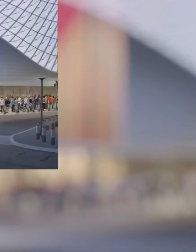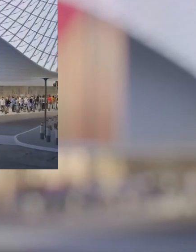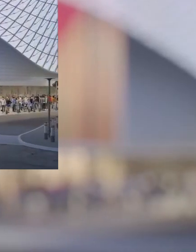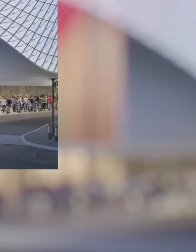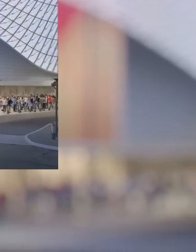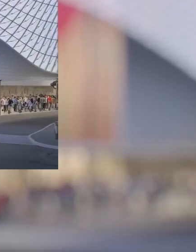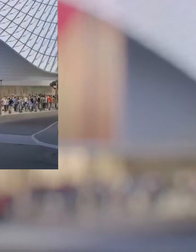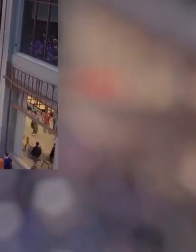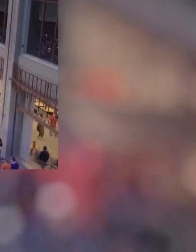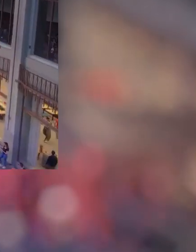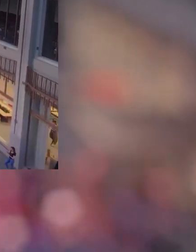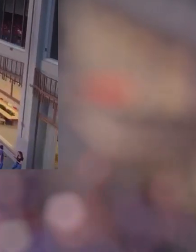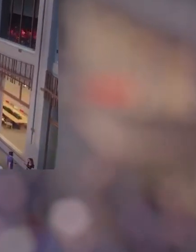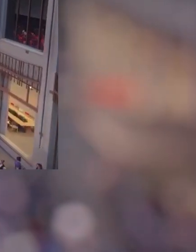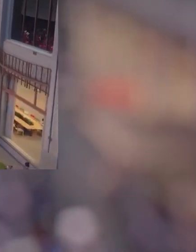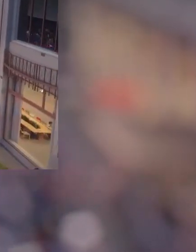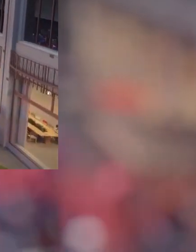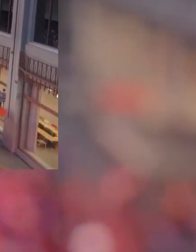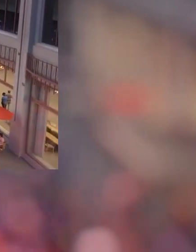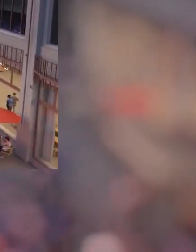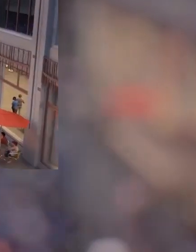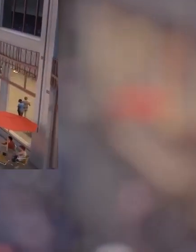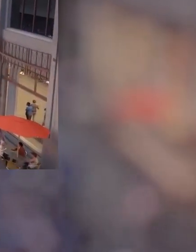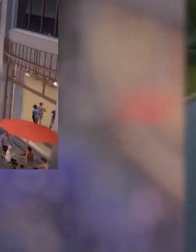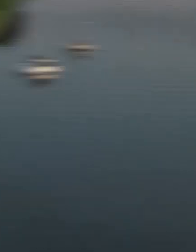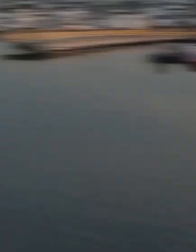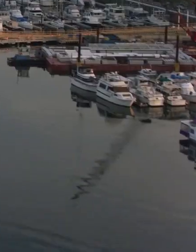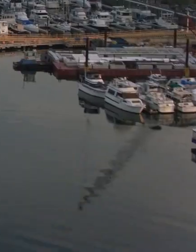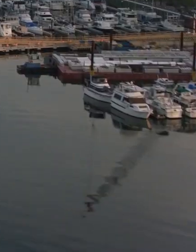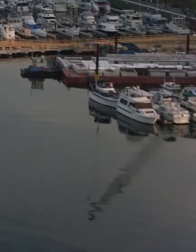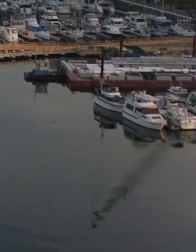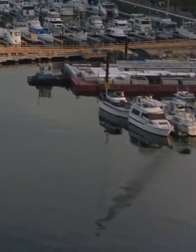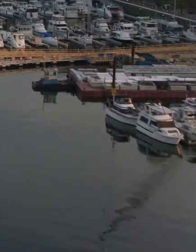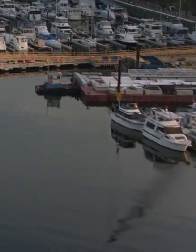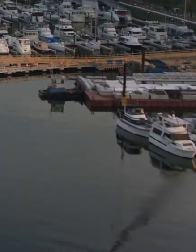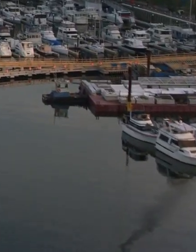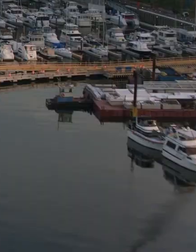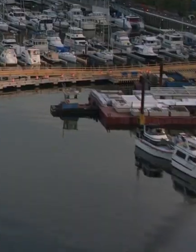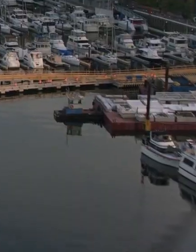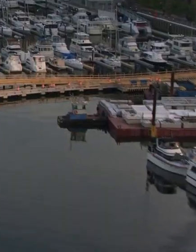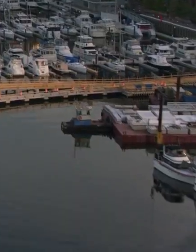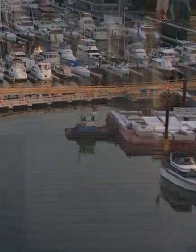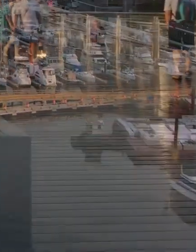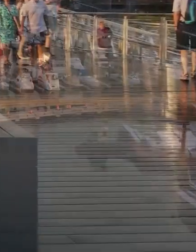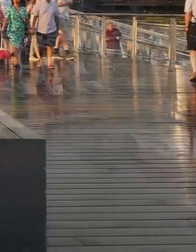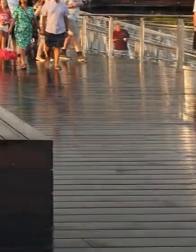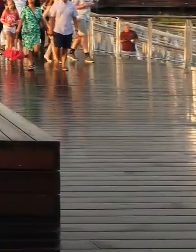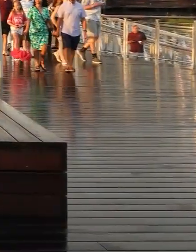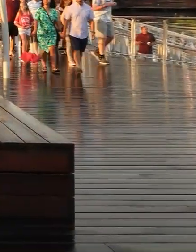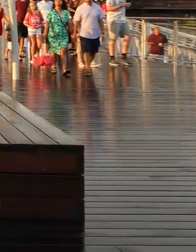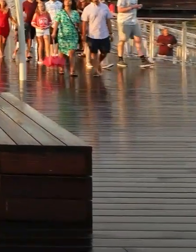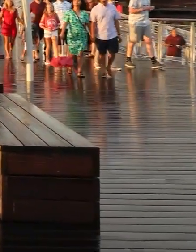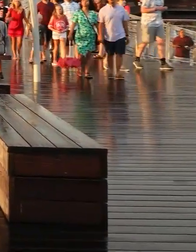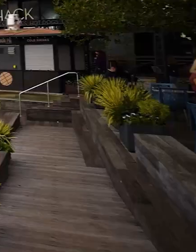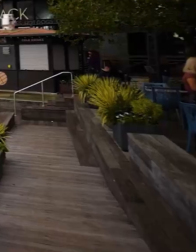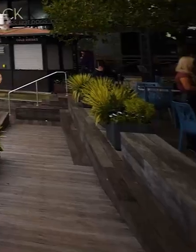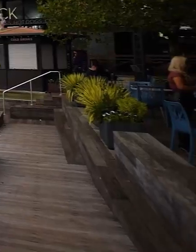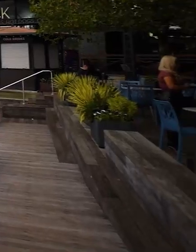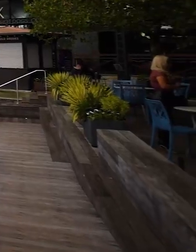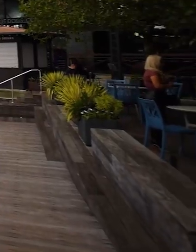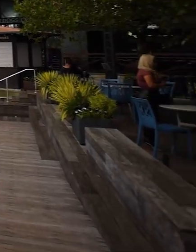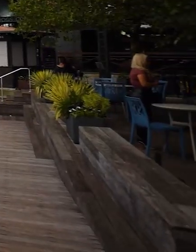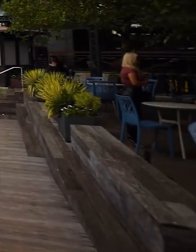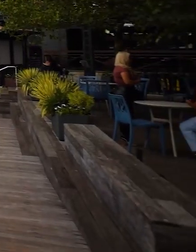a bold, world-class Capital One arena. We reimagined our waterfronts as prime areas for growth.